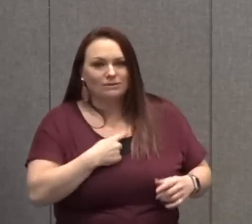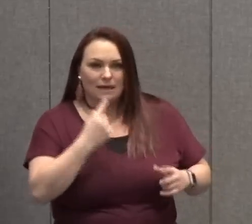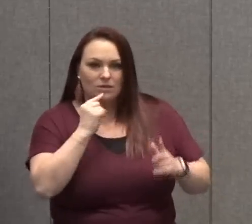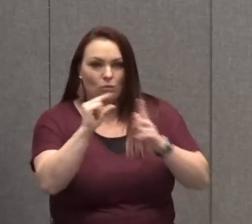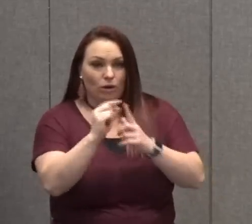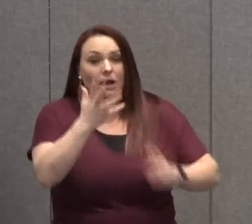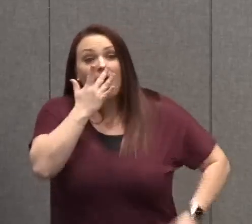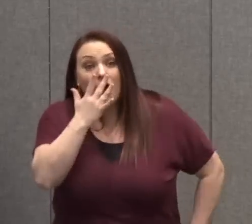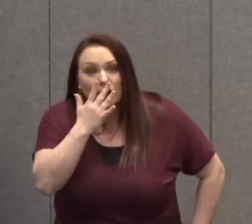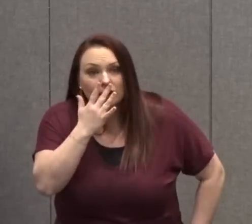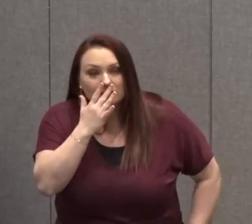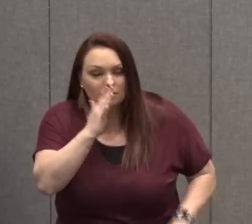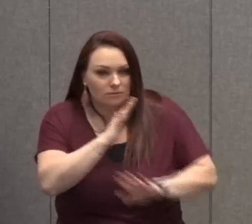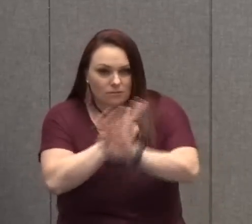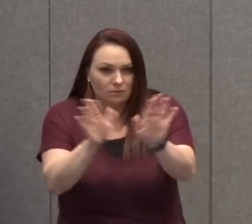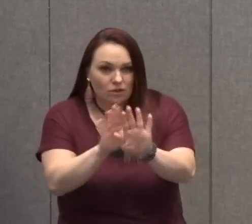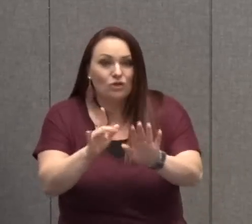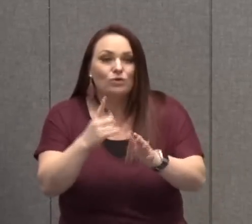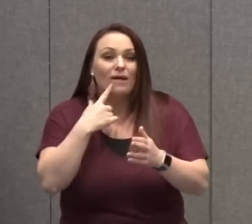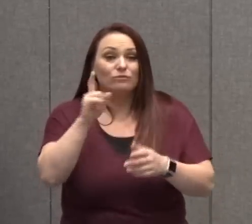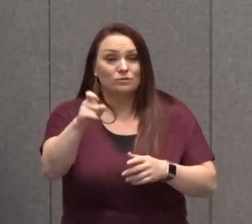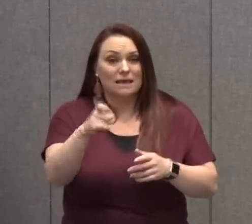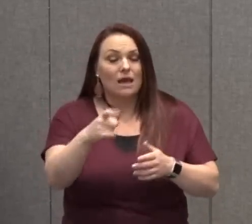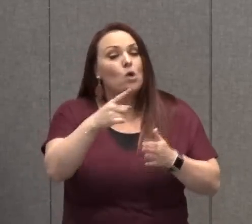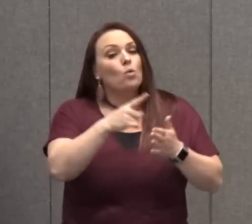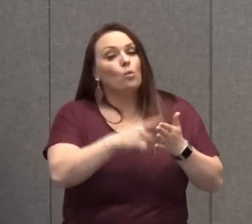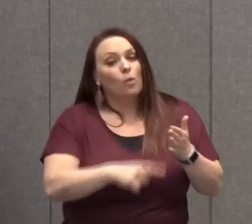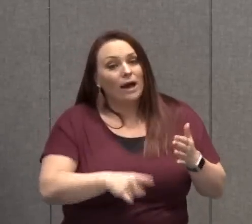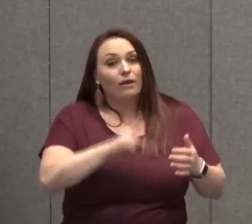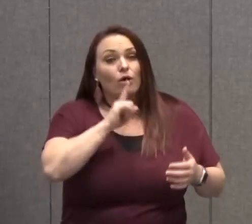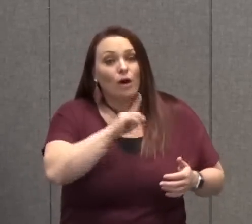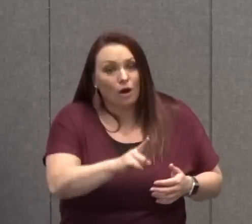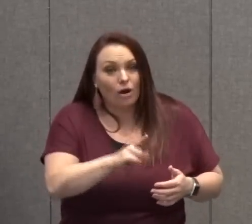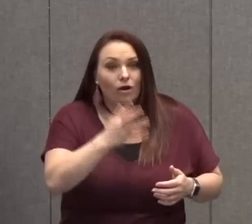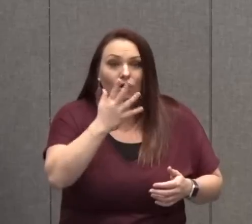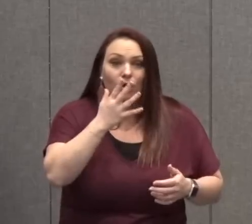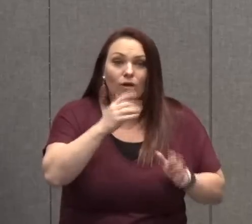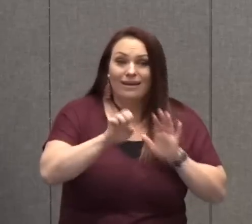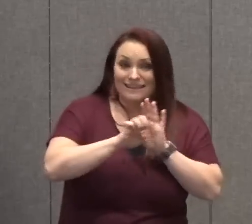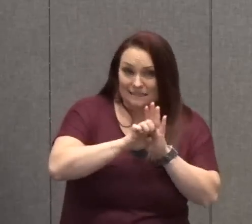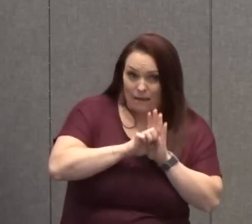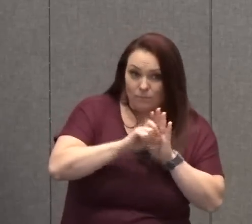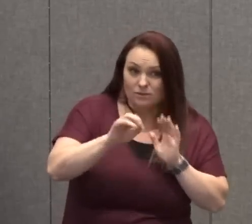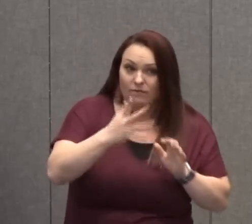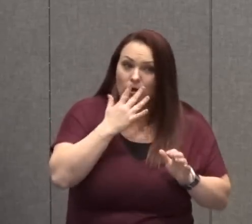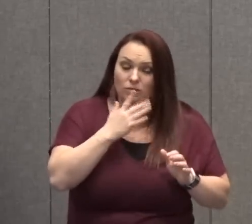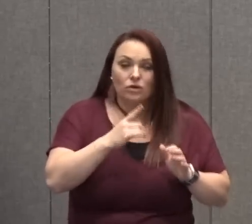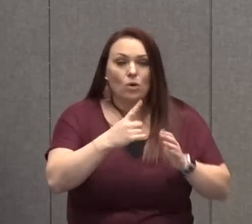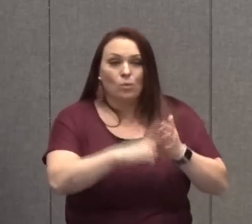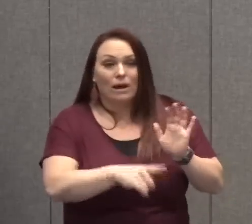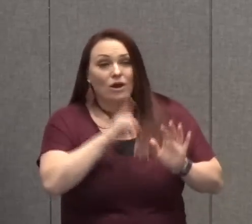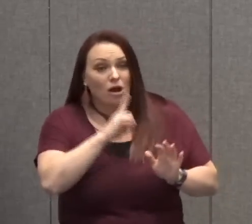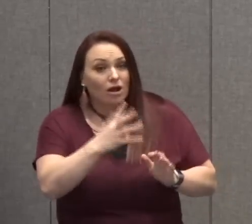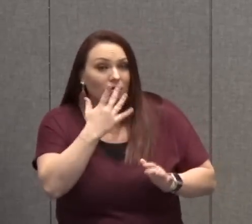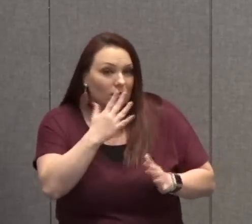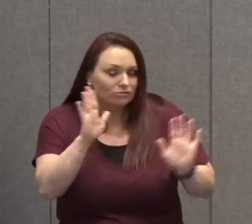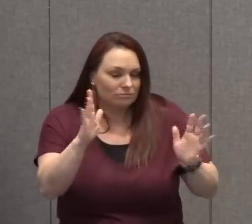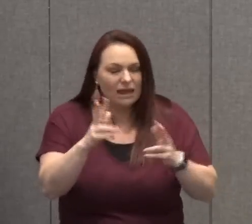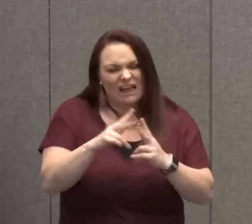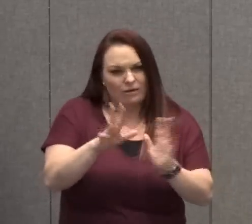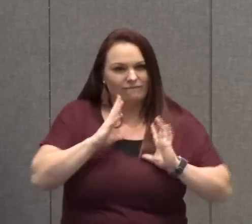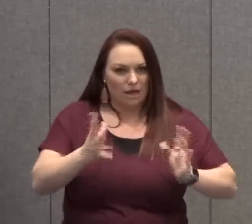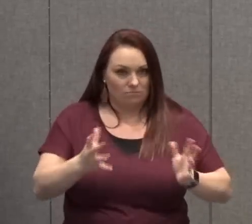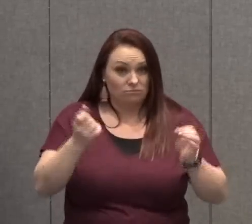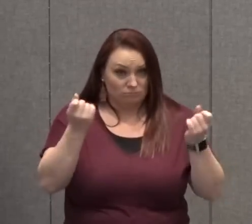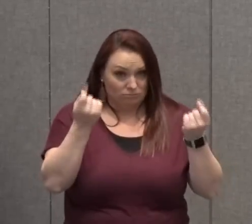you would say what are colors what are examples of colors, that works too anyway, you guys